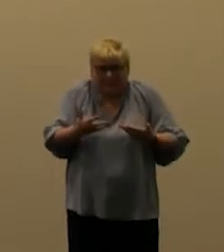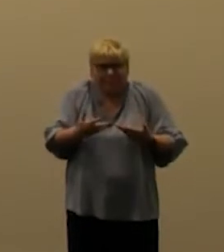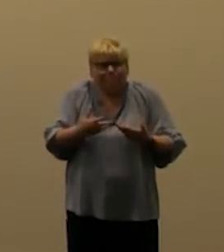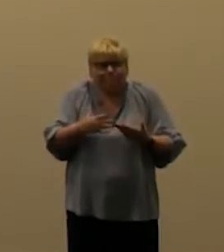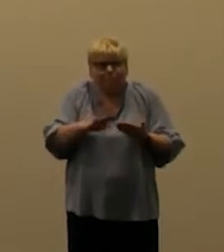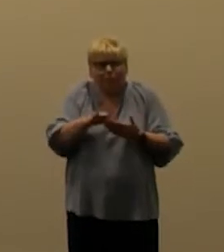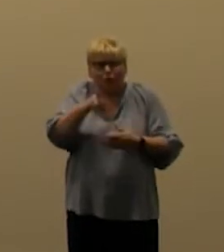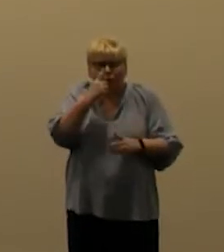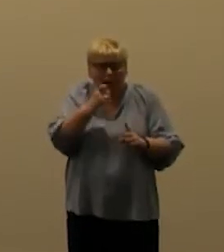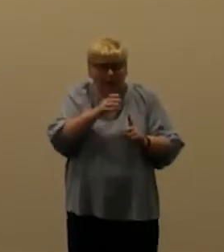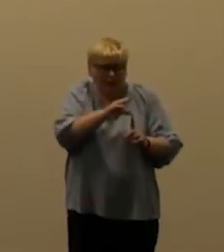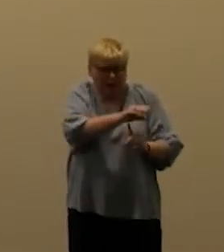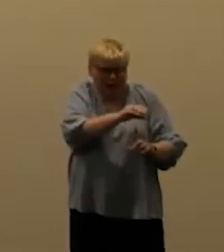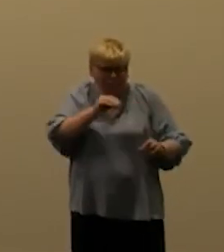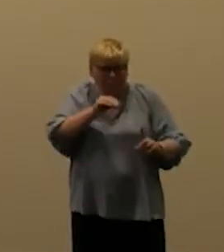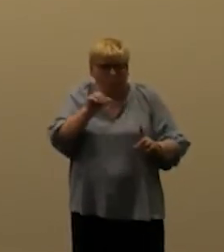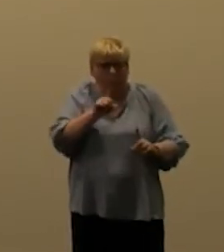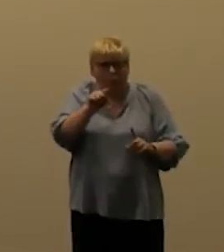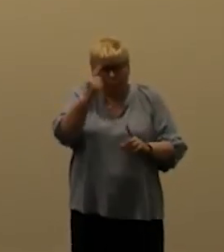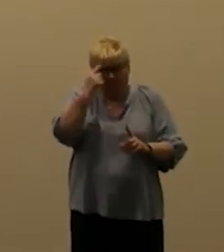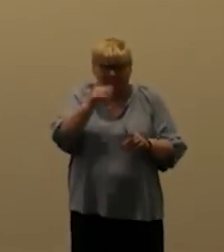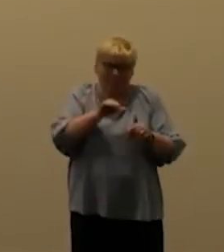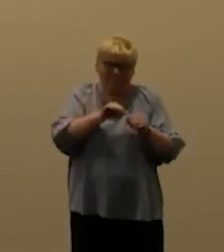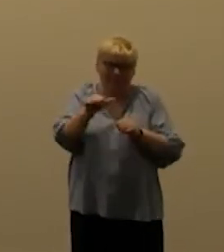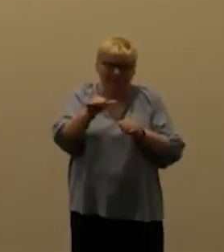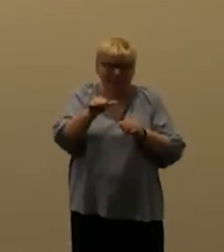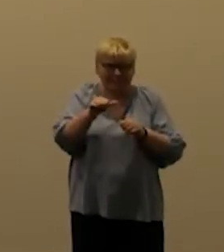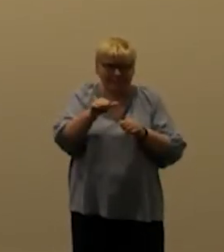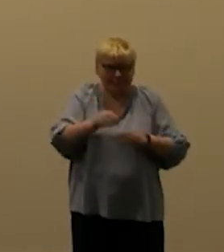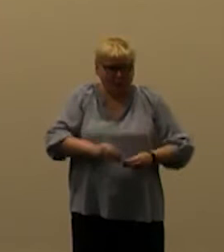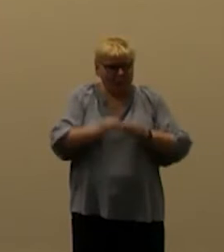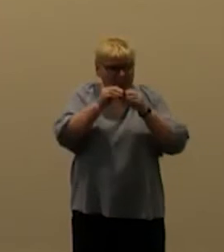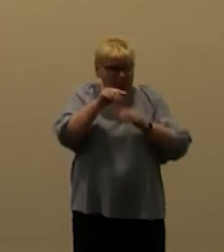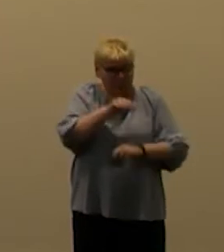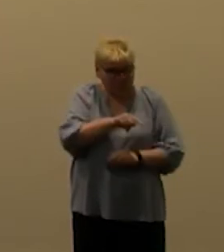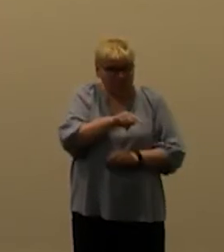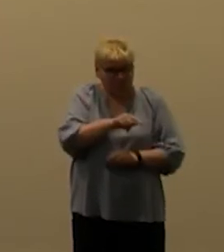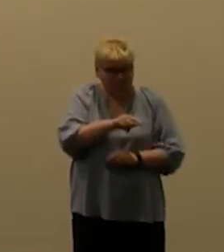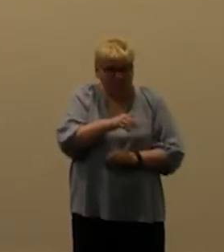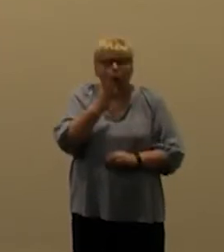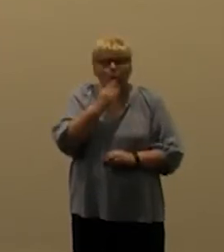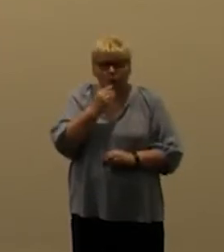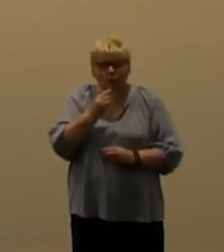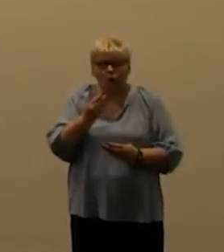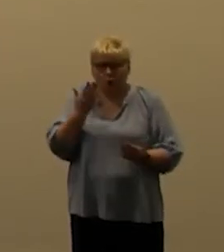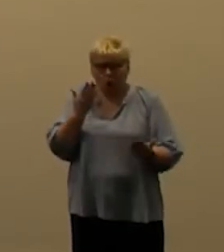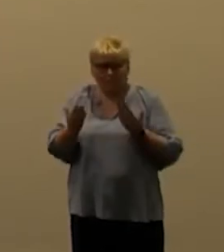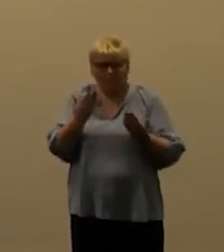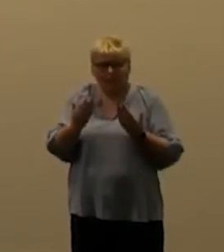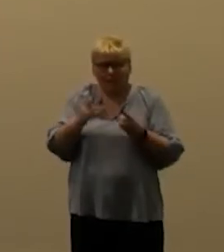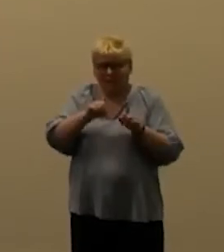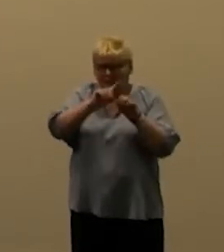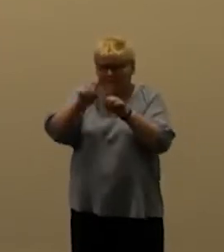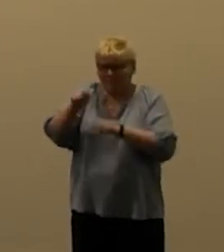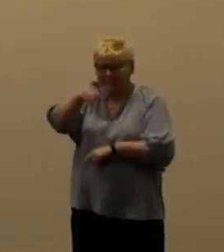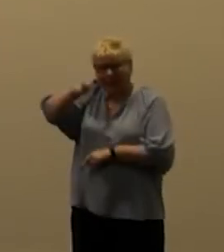You could export what you think is probably the best configuration, a safe configuration, and you can use this to compare it across all those different tenants that you